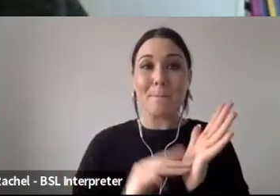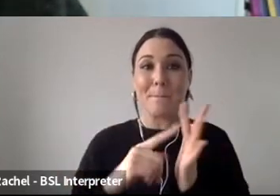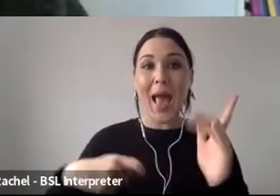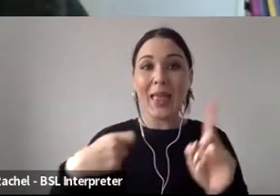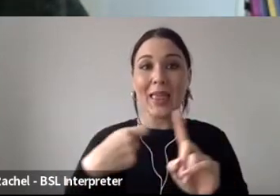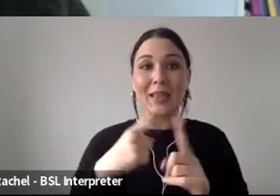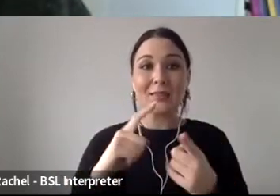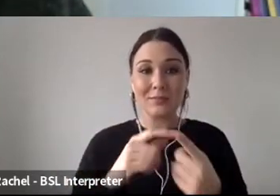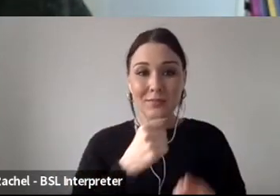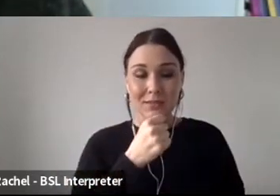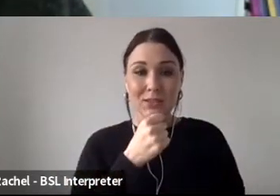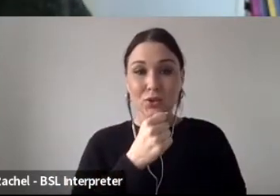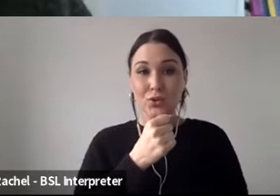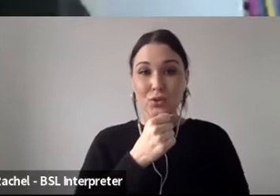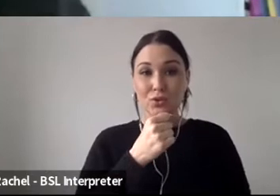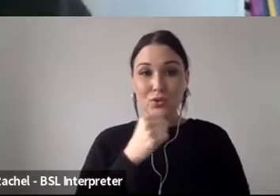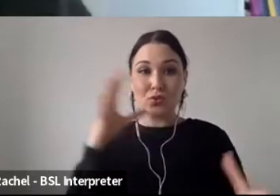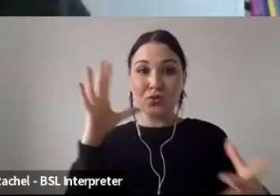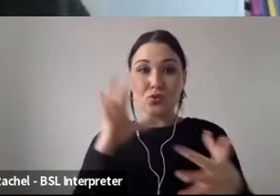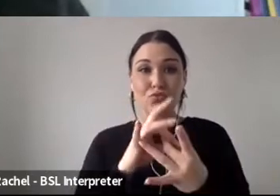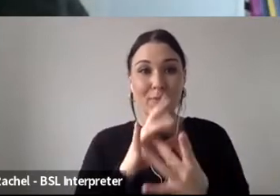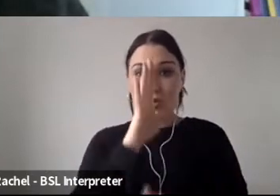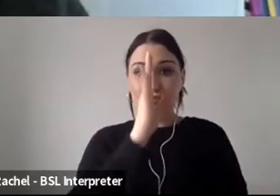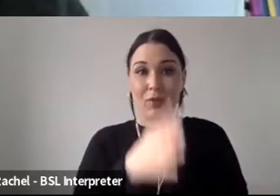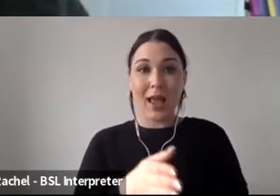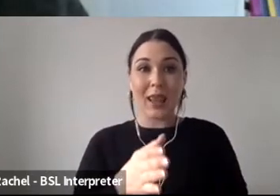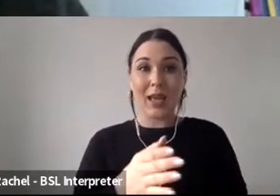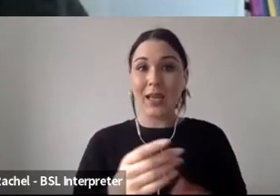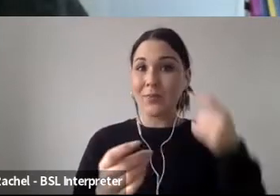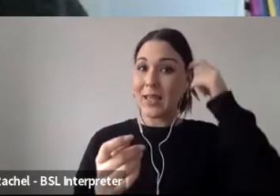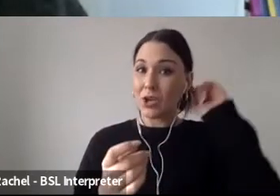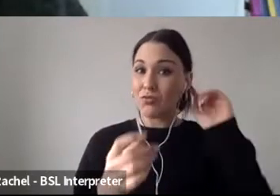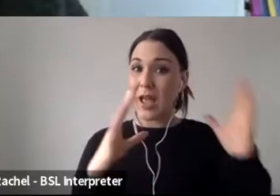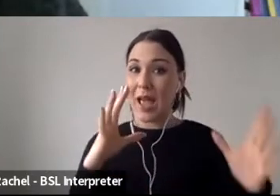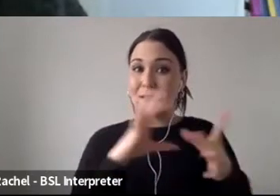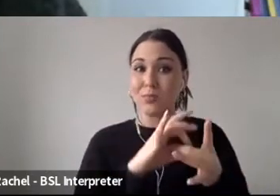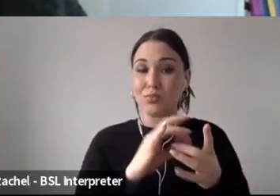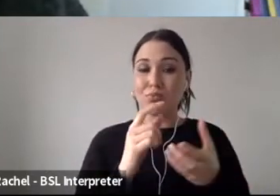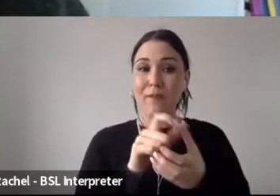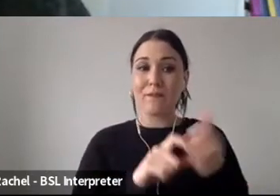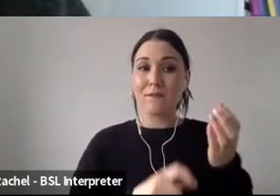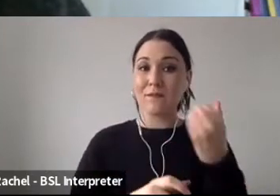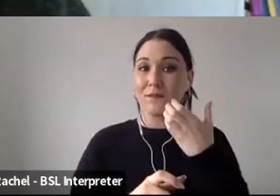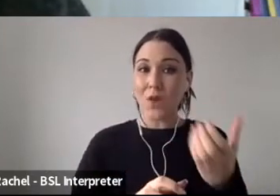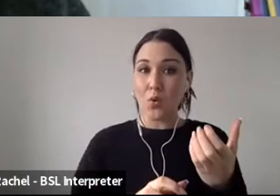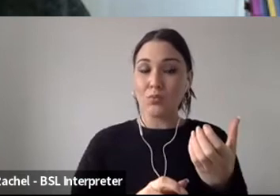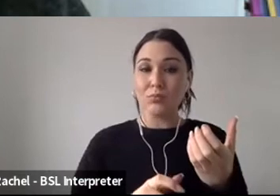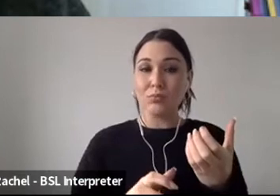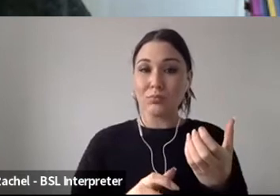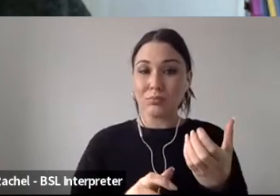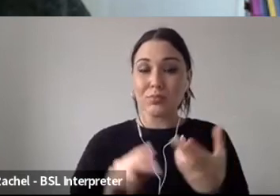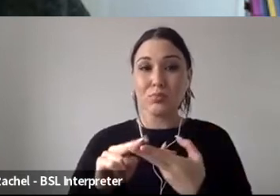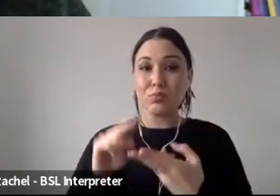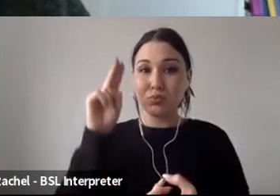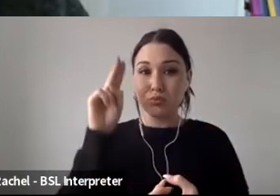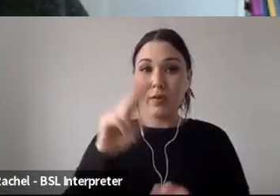hearing aids. It can be used as a microphone to amplify people's voices. And I can also plug